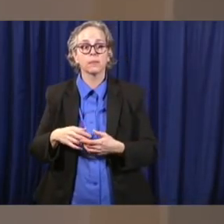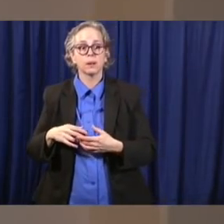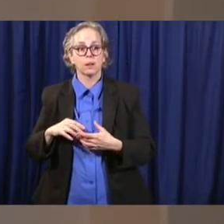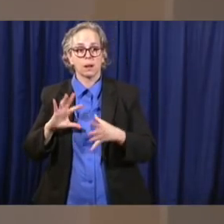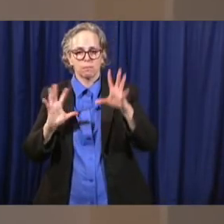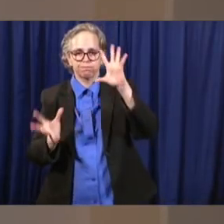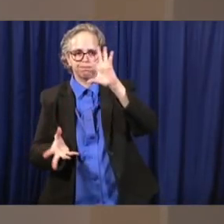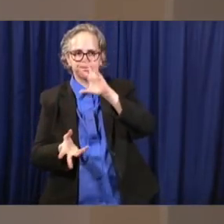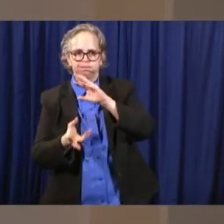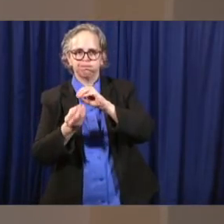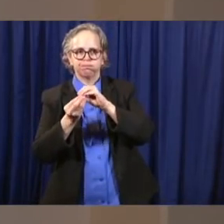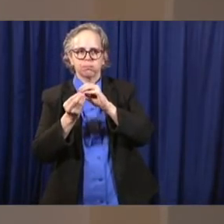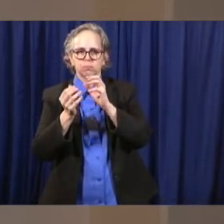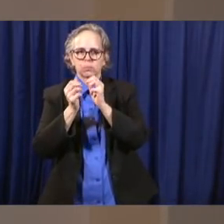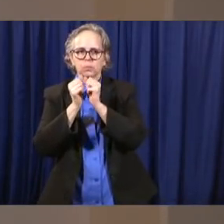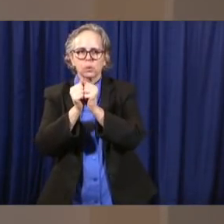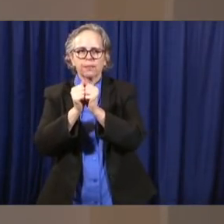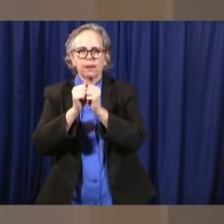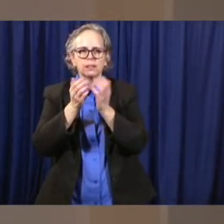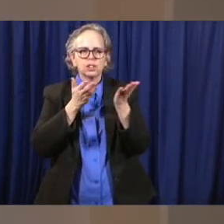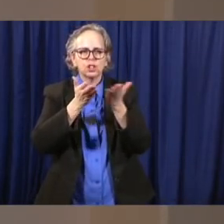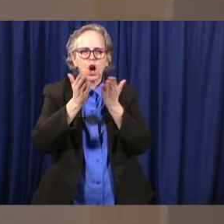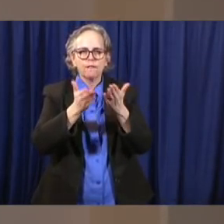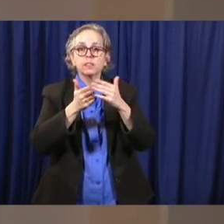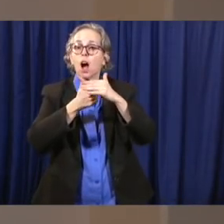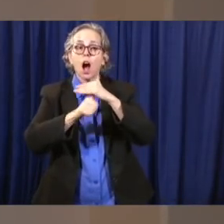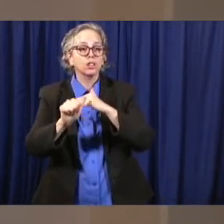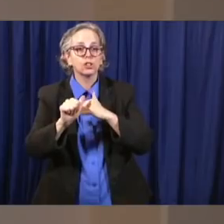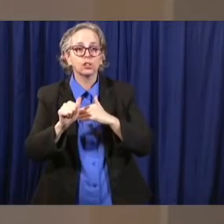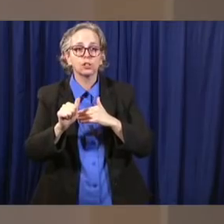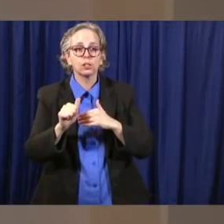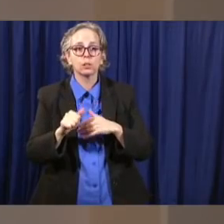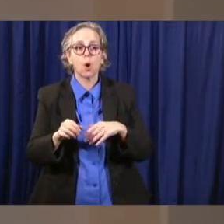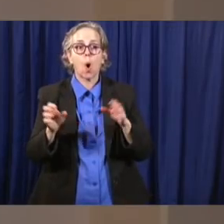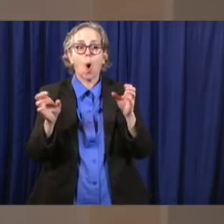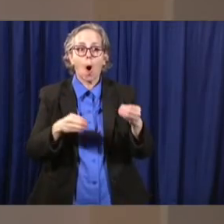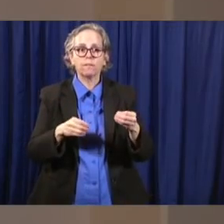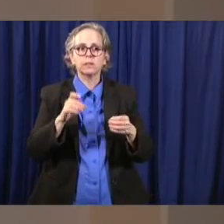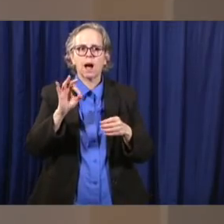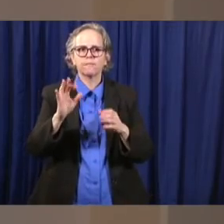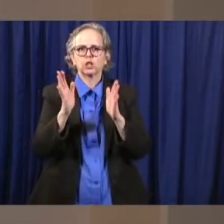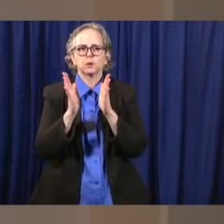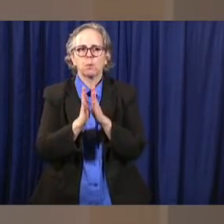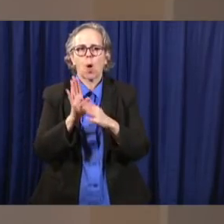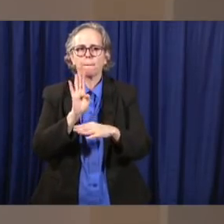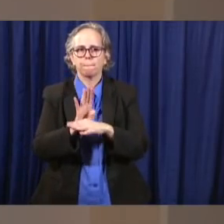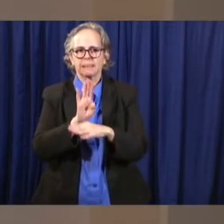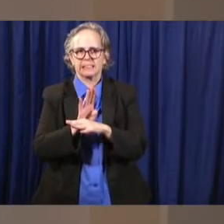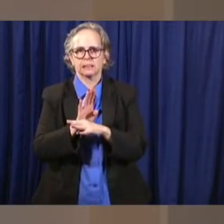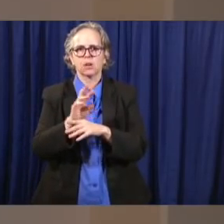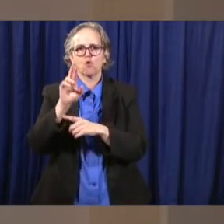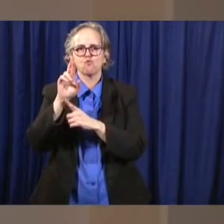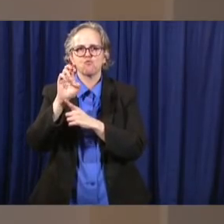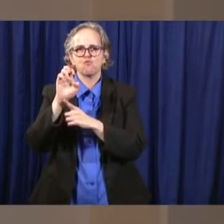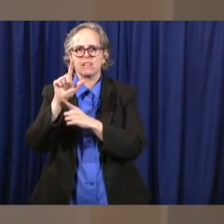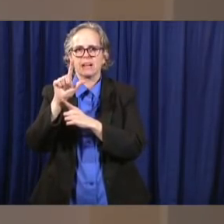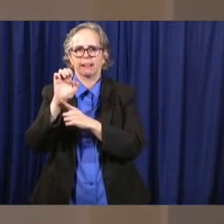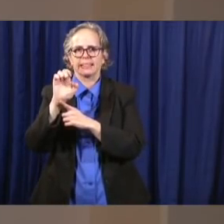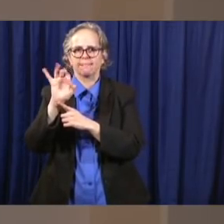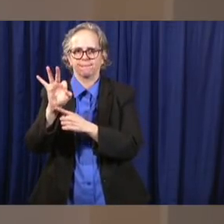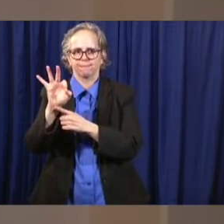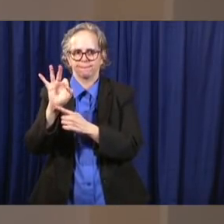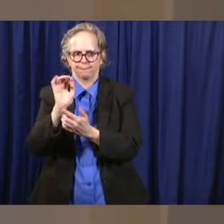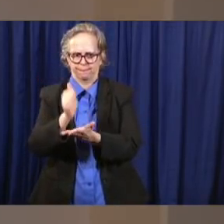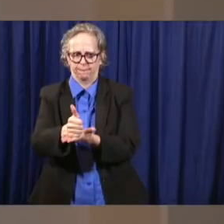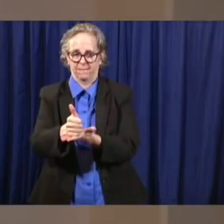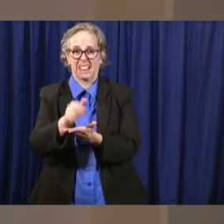the Office of Small Business Relief. The Office of Small Business Relief will help coordinate the efforts and identify ways